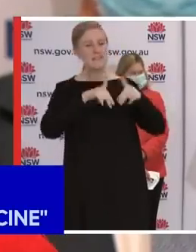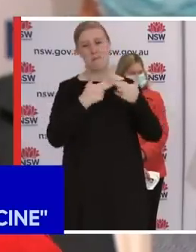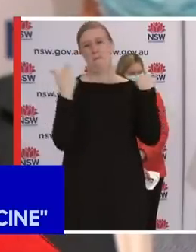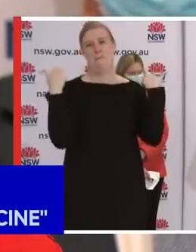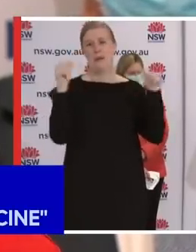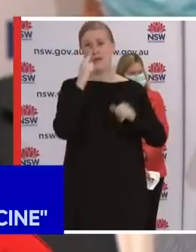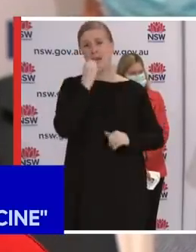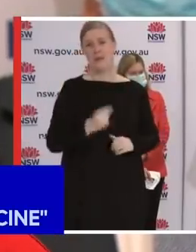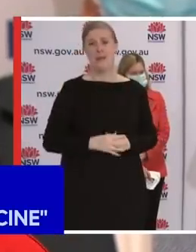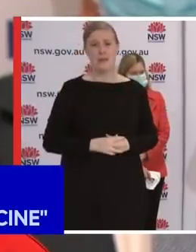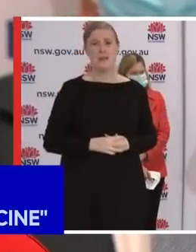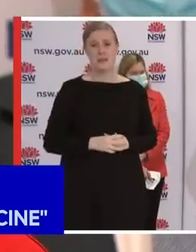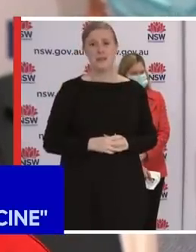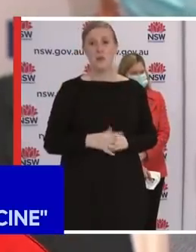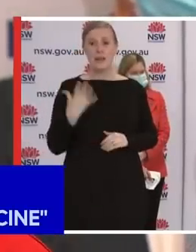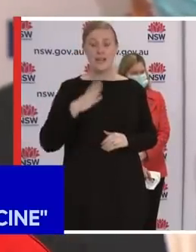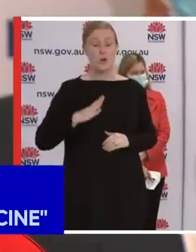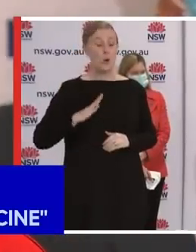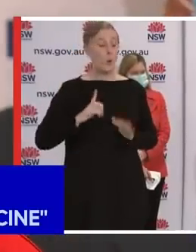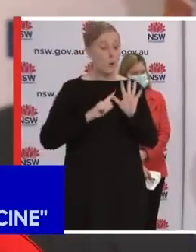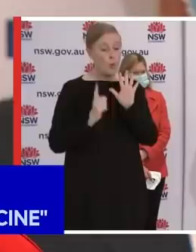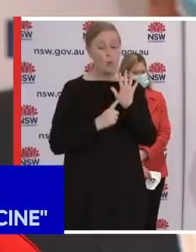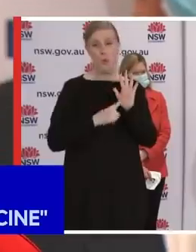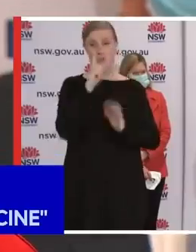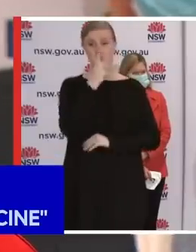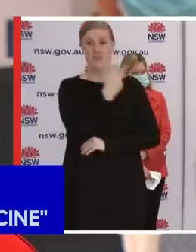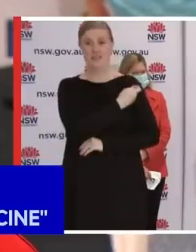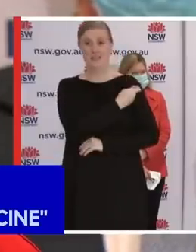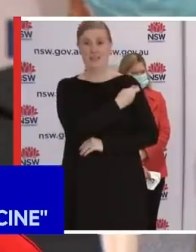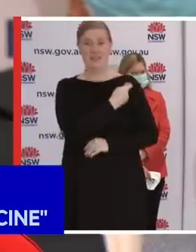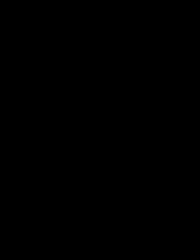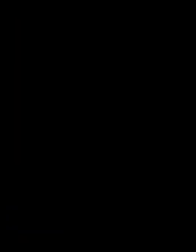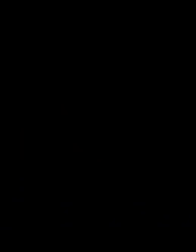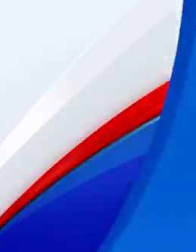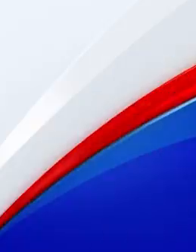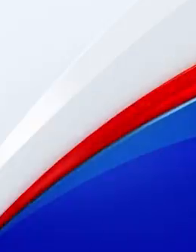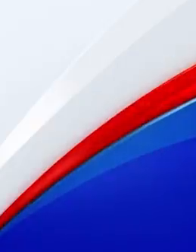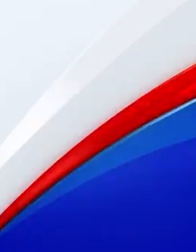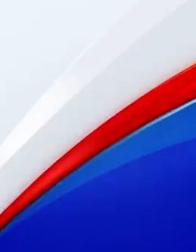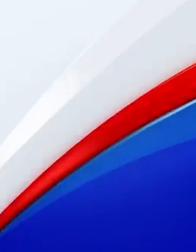absolutely have to go out and get vaccinated. That's a really important thing from us.